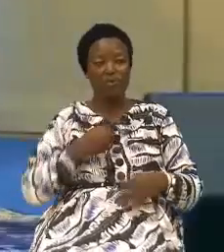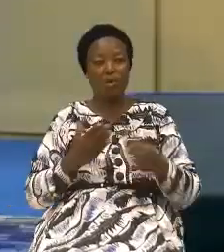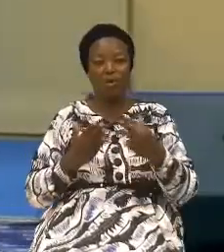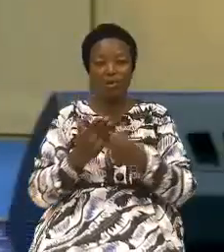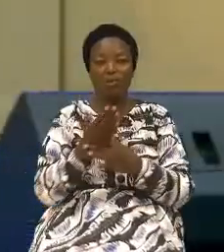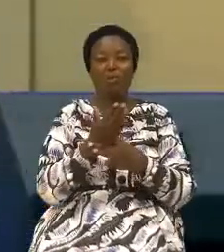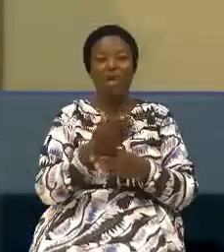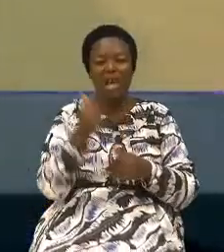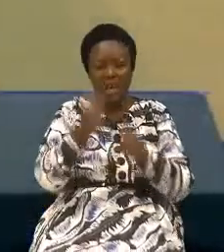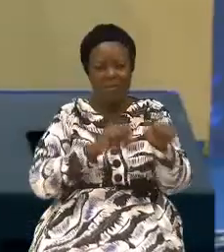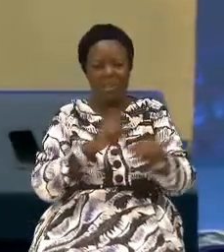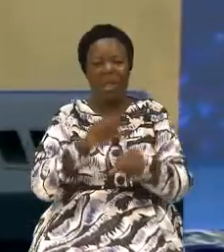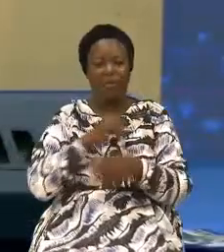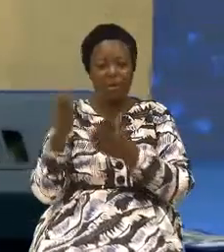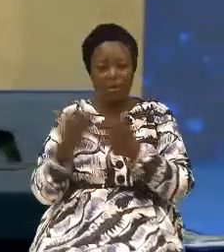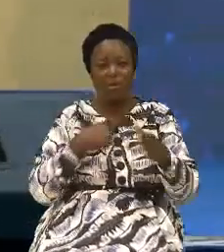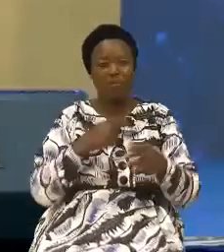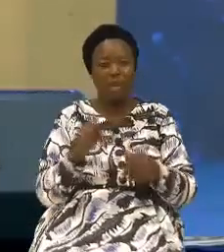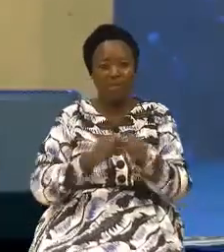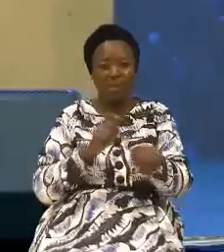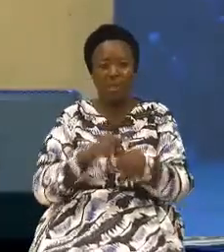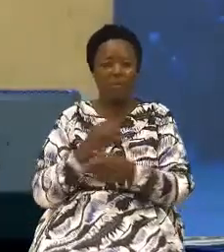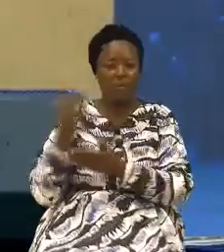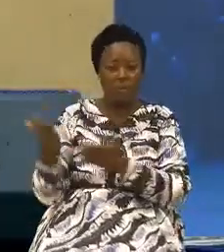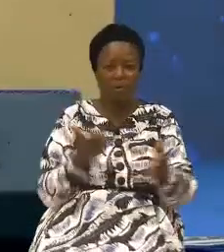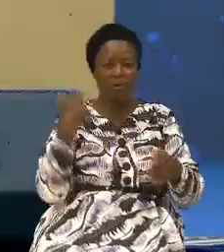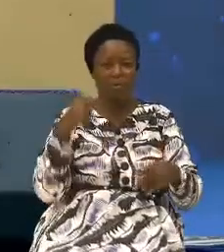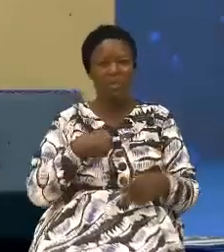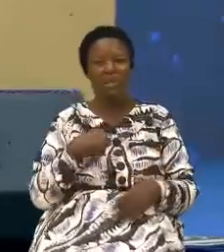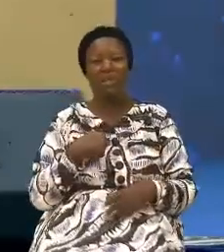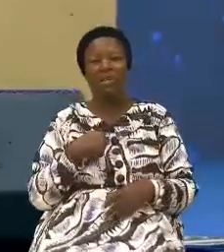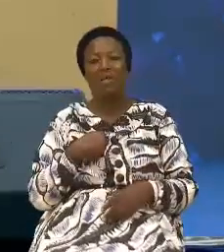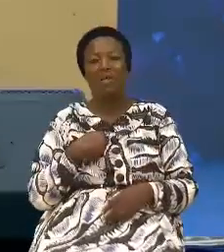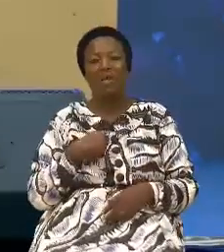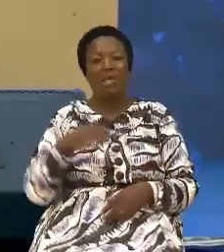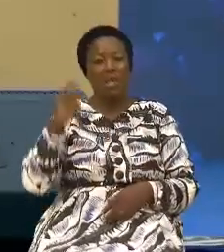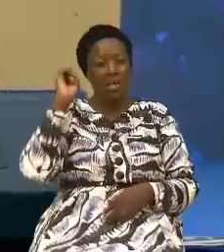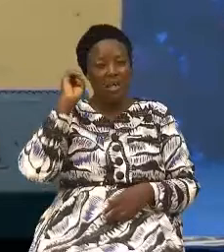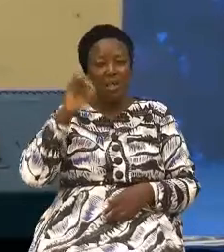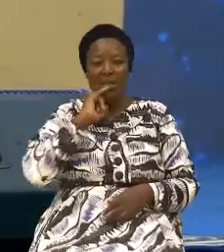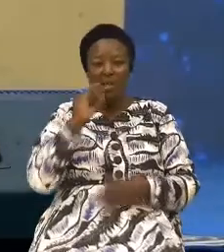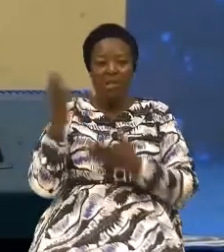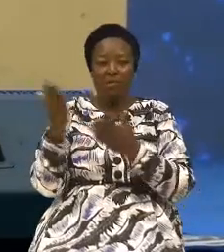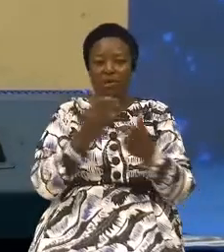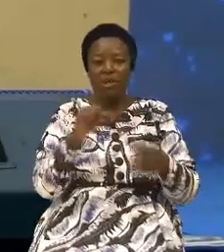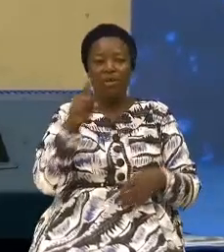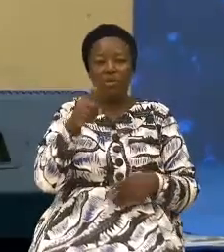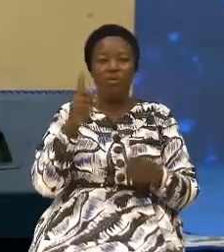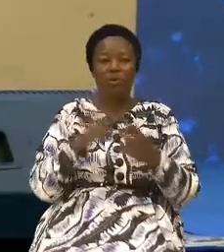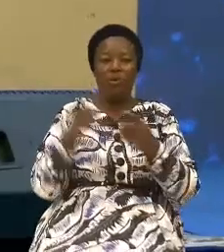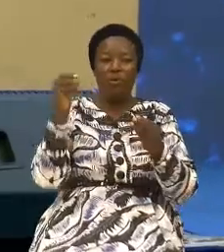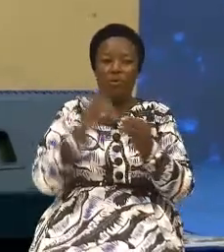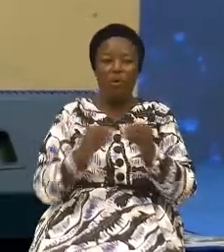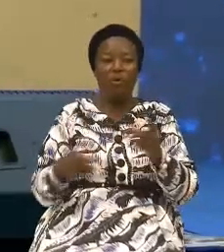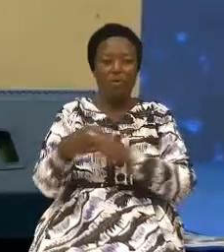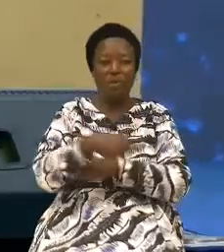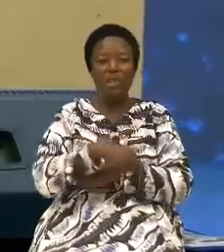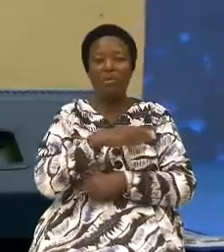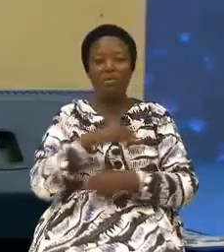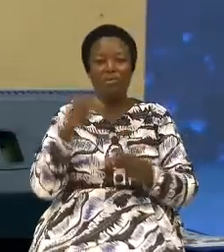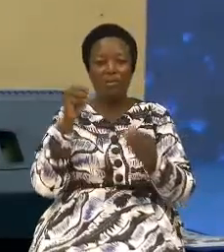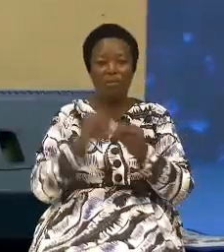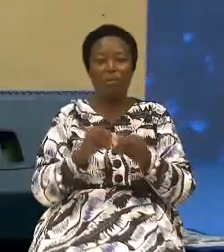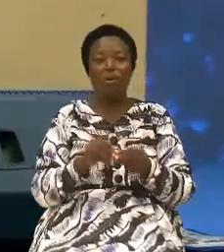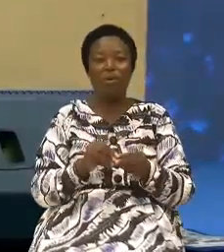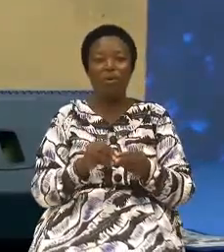me. Every time he brought me. Every time he brought me. He's bringing you to more today. He's bringing you to more depth